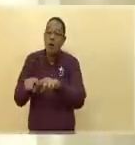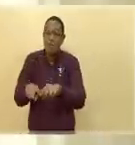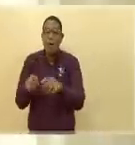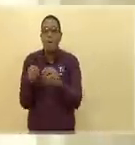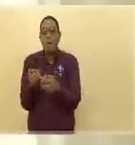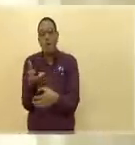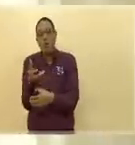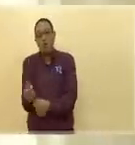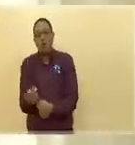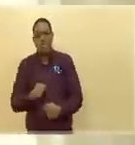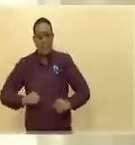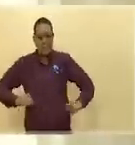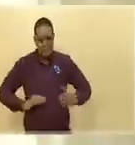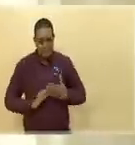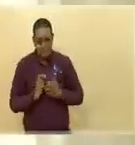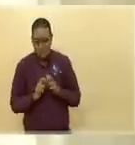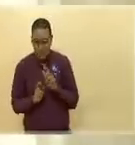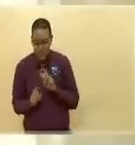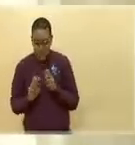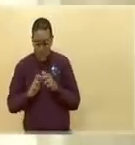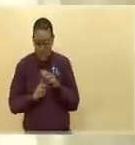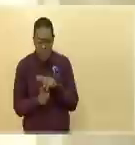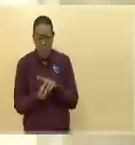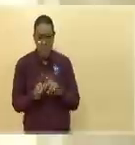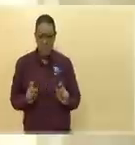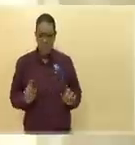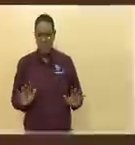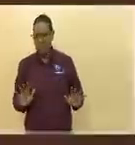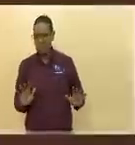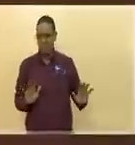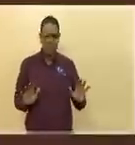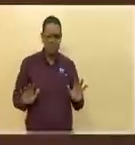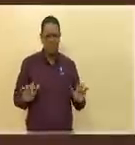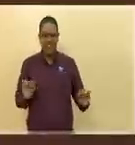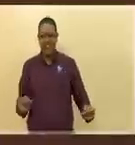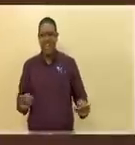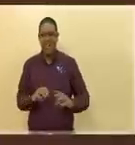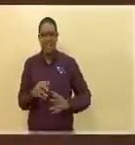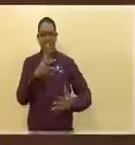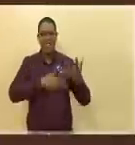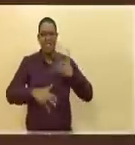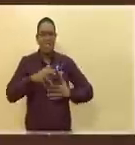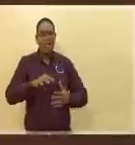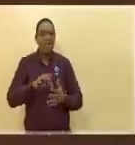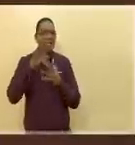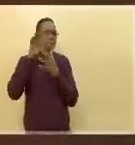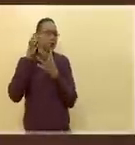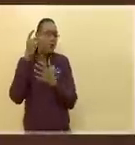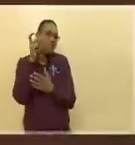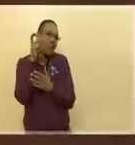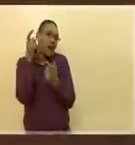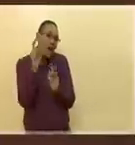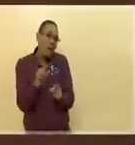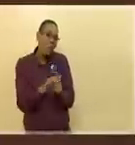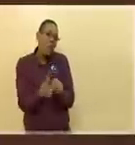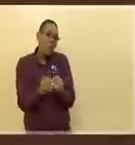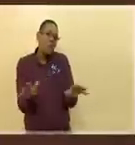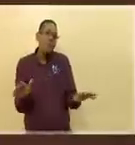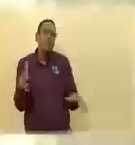and resilient society, especially in the context of the lessons learned from a global pandemic. So in